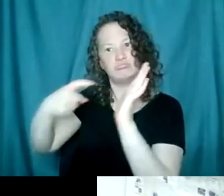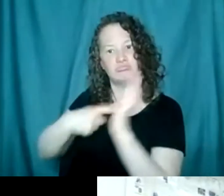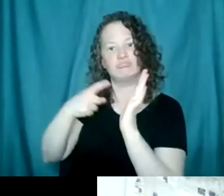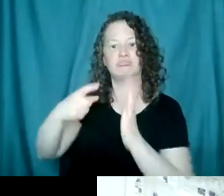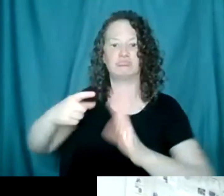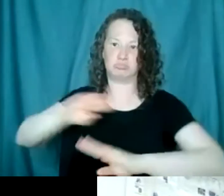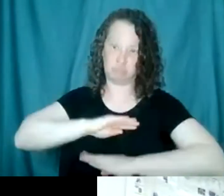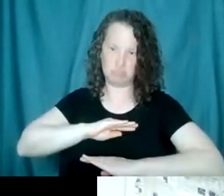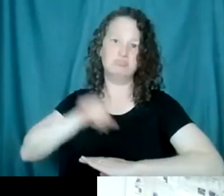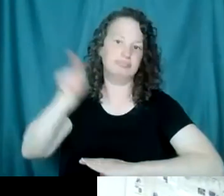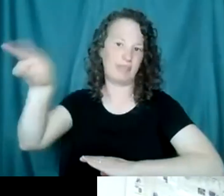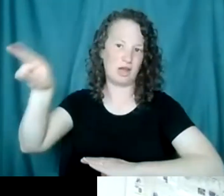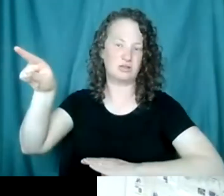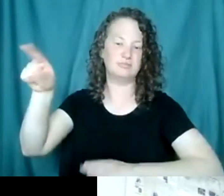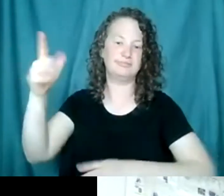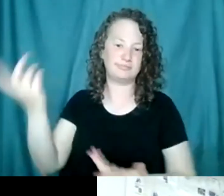controls for sunlight,